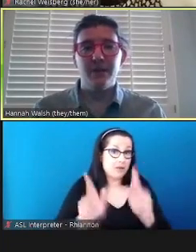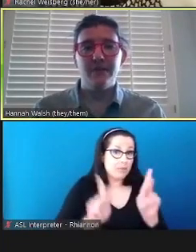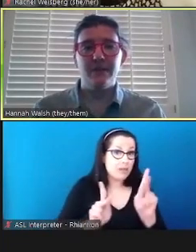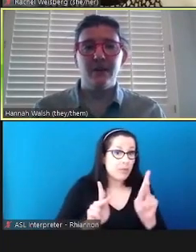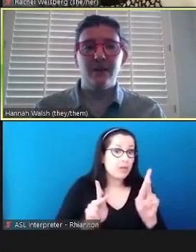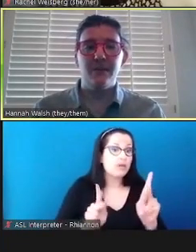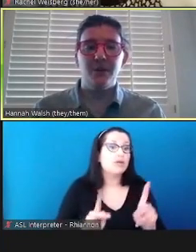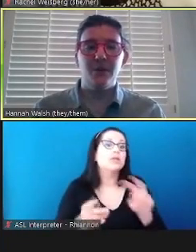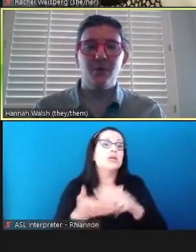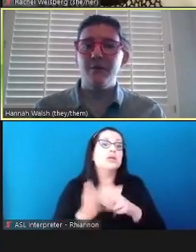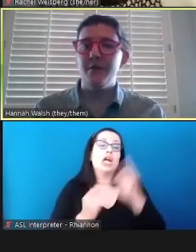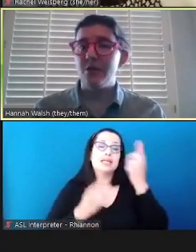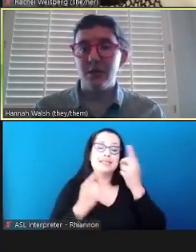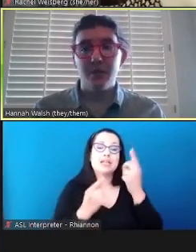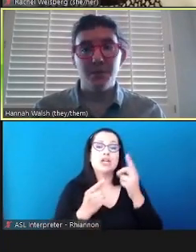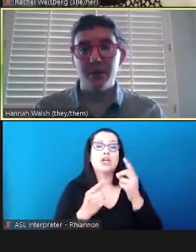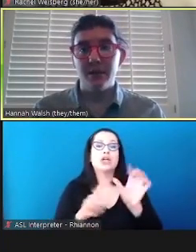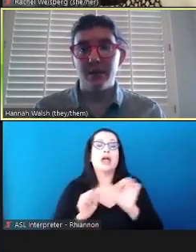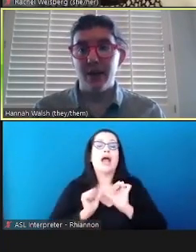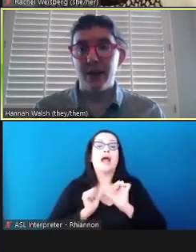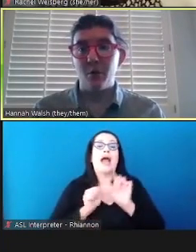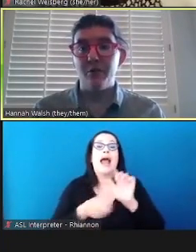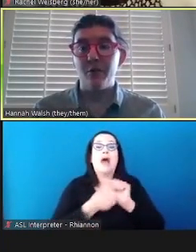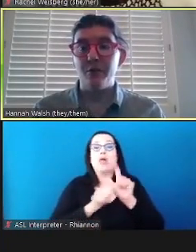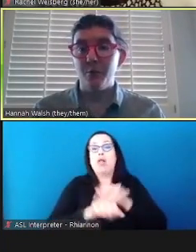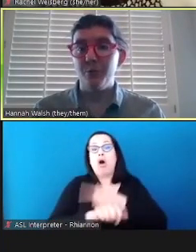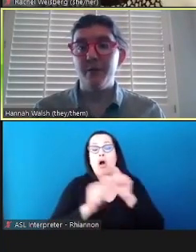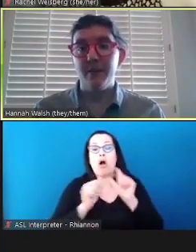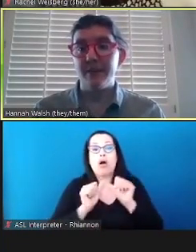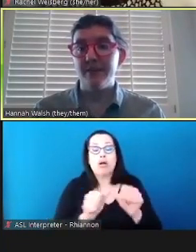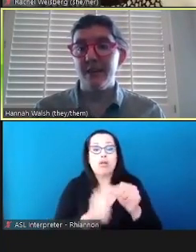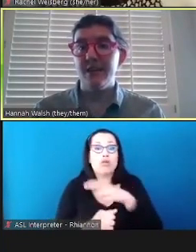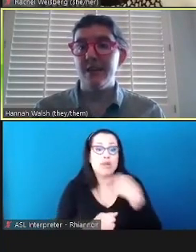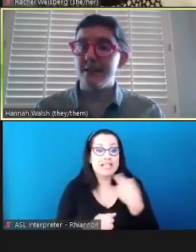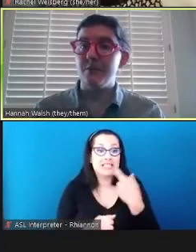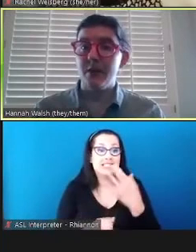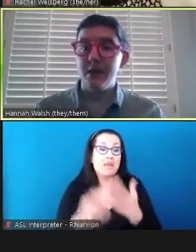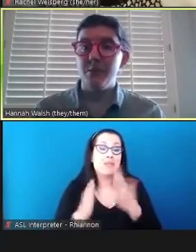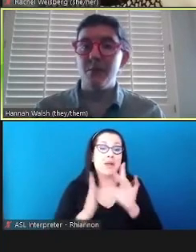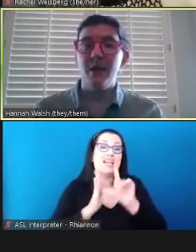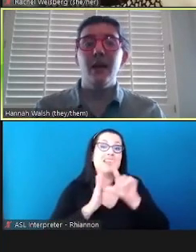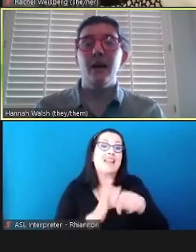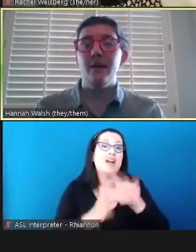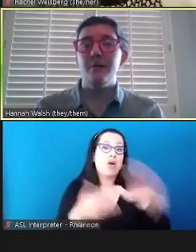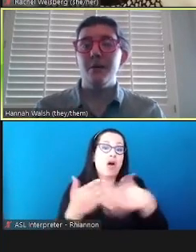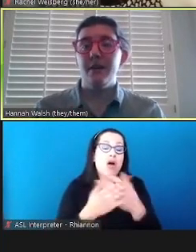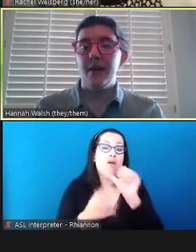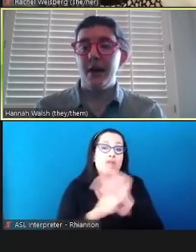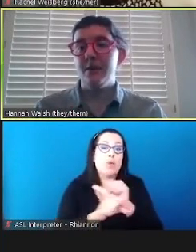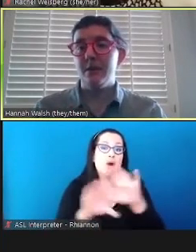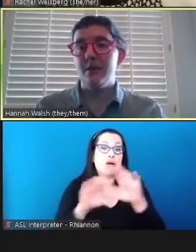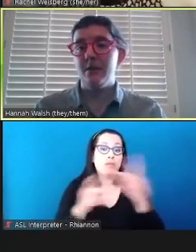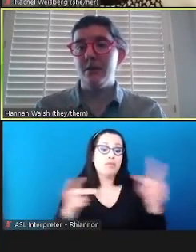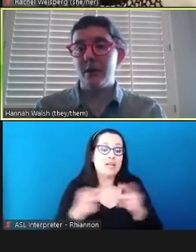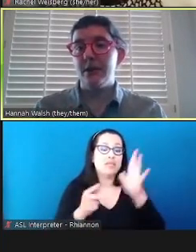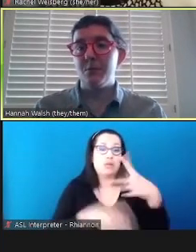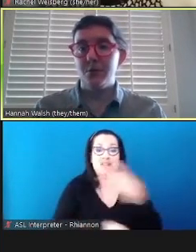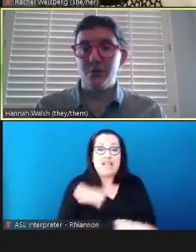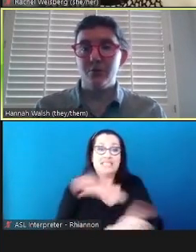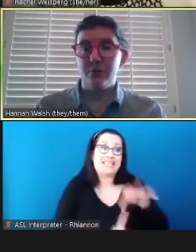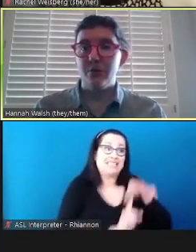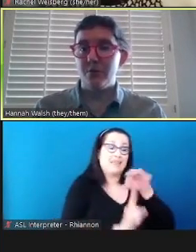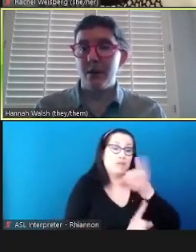of the risk. Eventually maybe the entire workforce will be vaccinated except for him, and that would